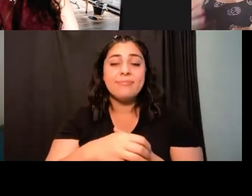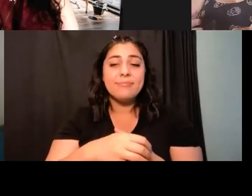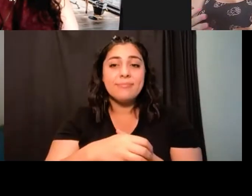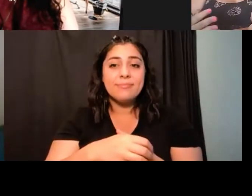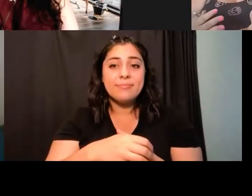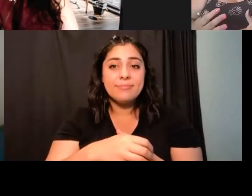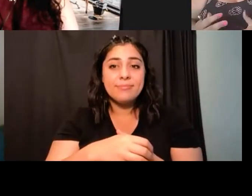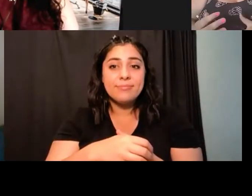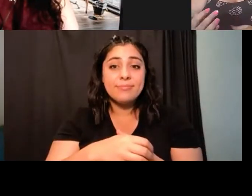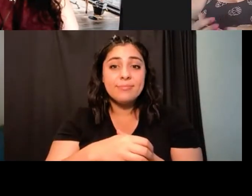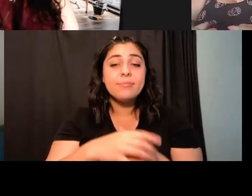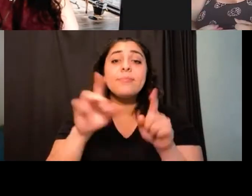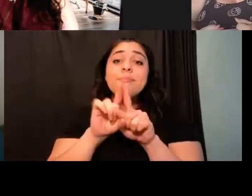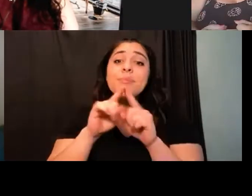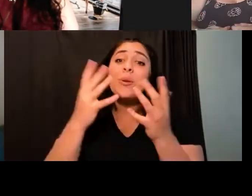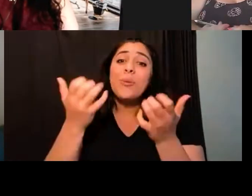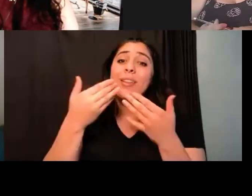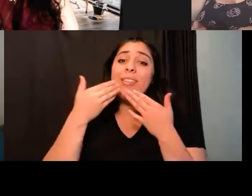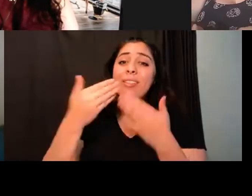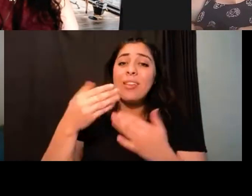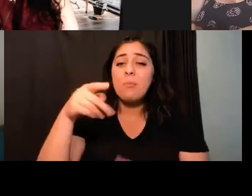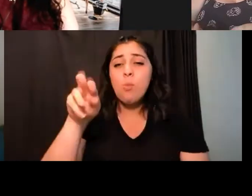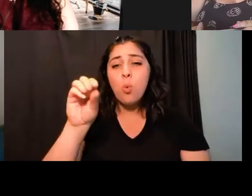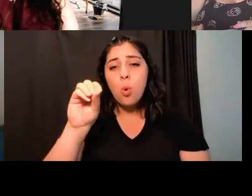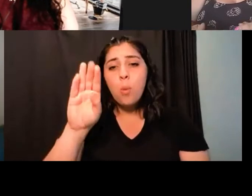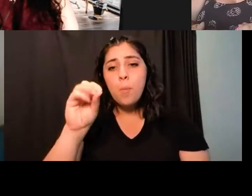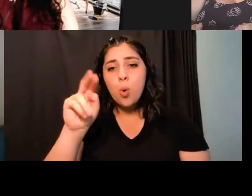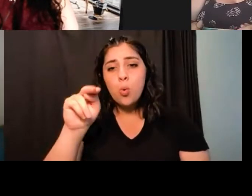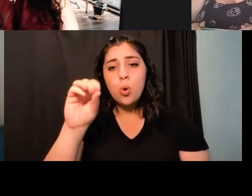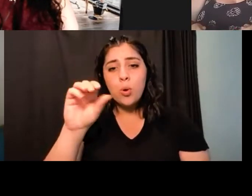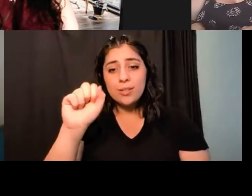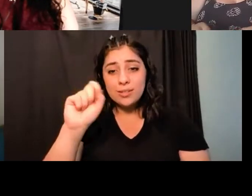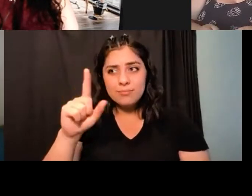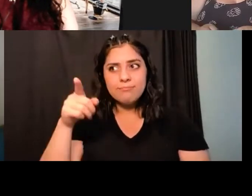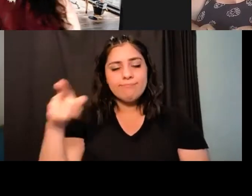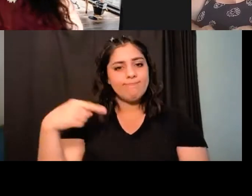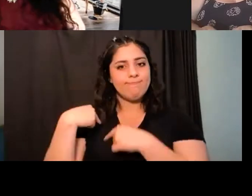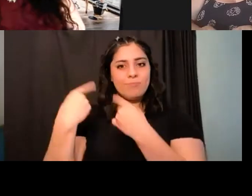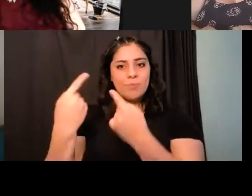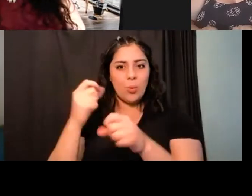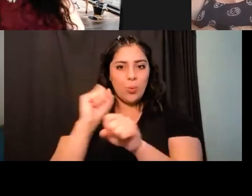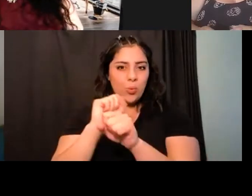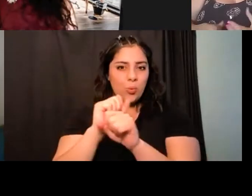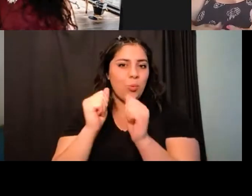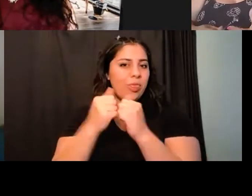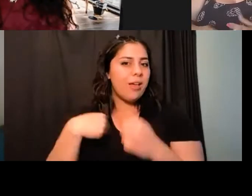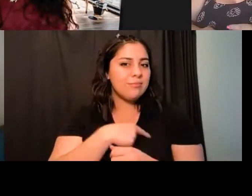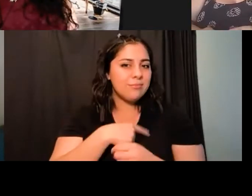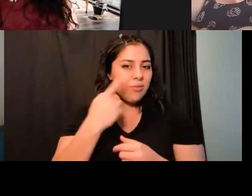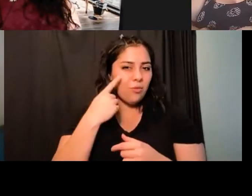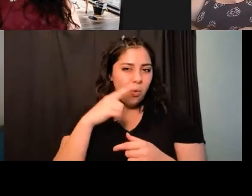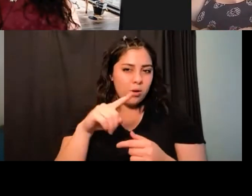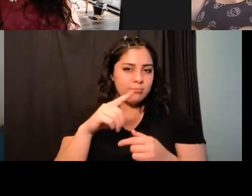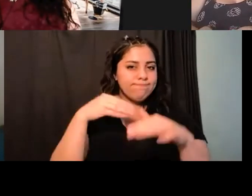And we also want to thank our friends at Pro Bono ASL, who have worked with us in order for us to be